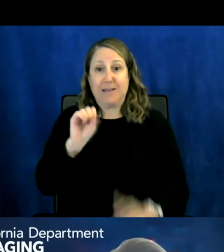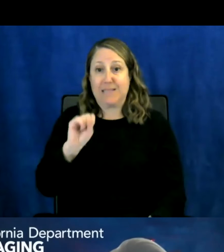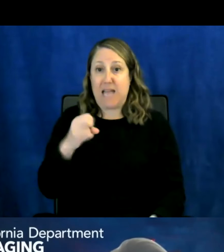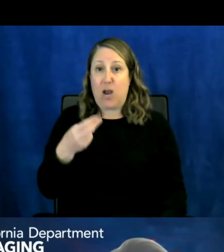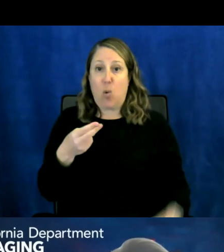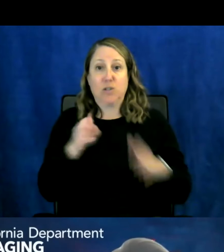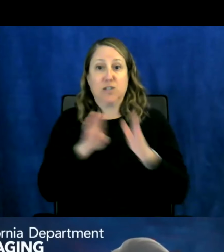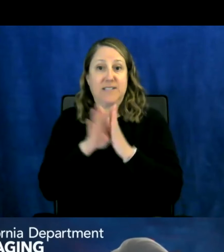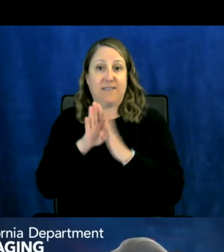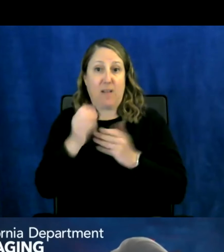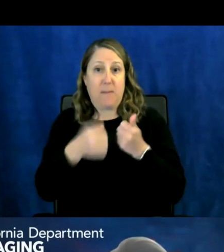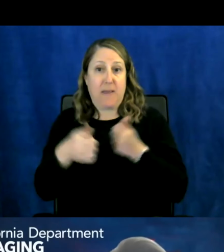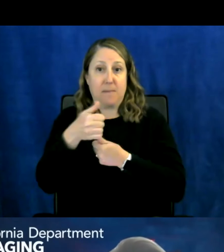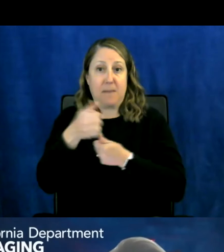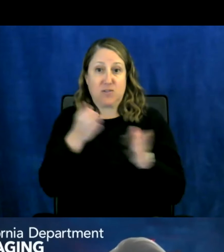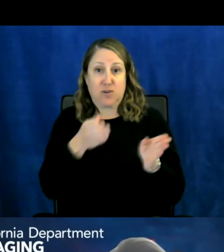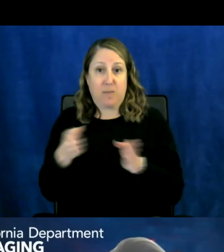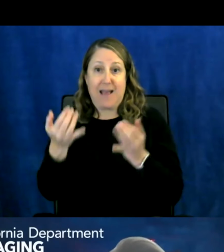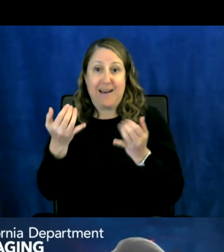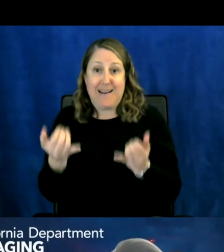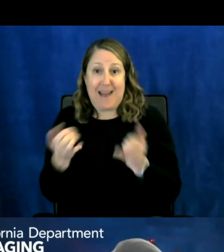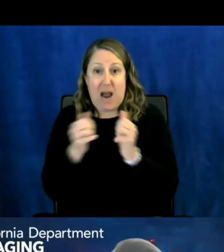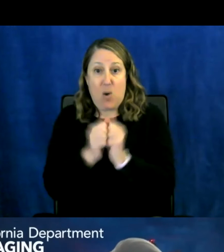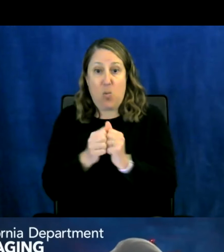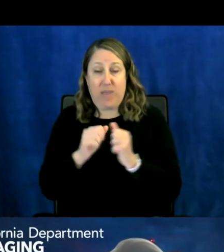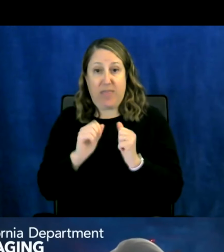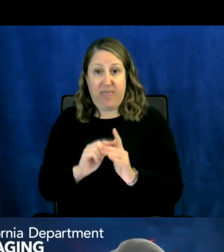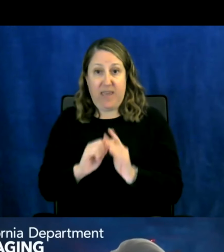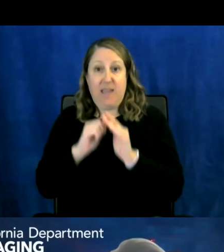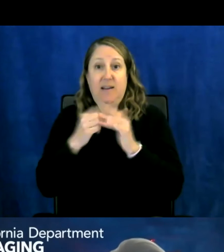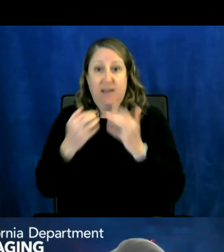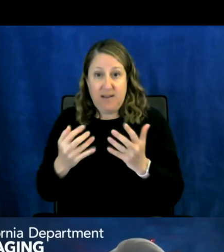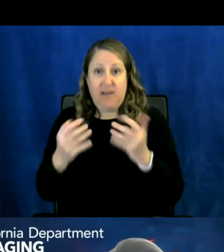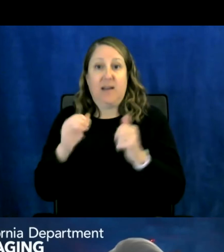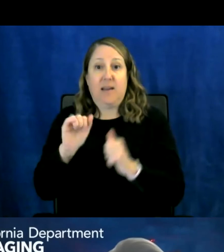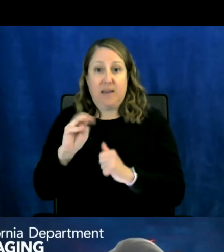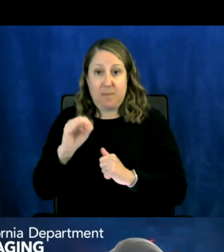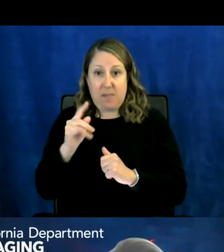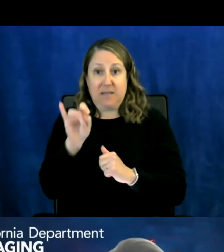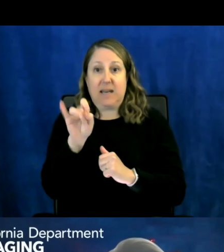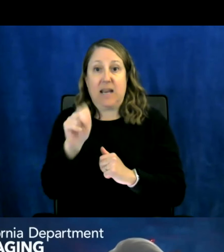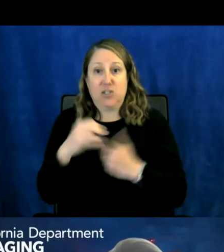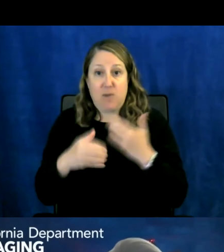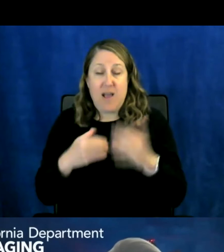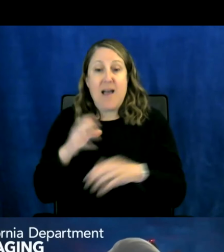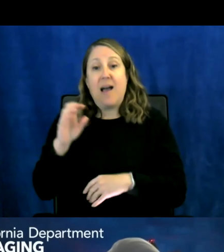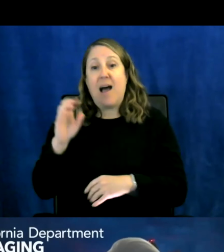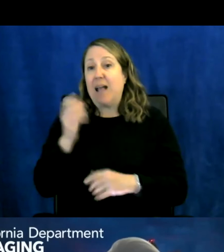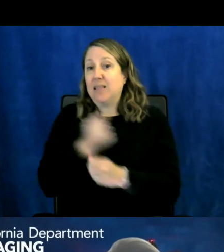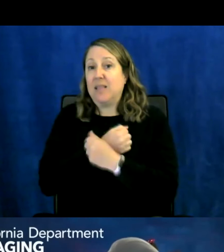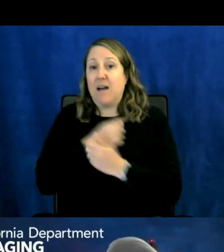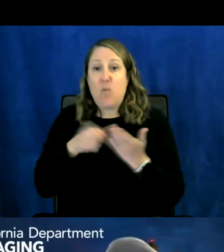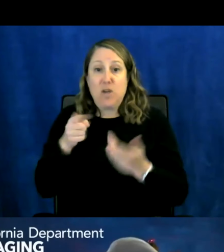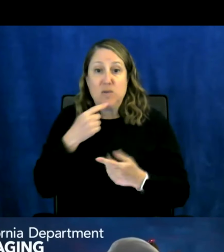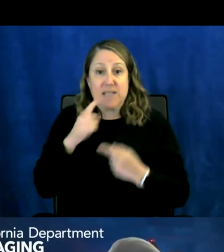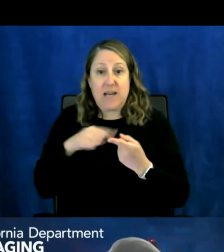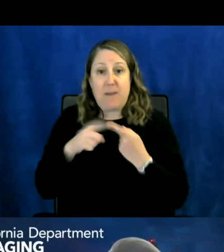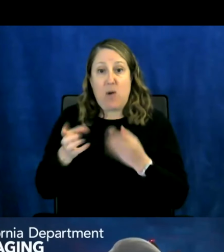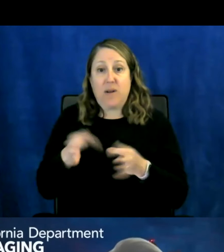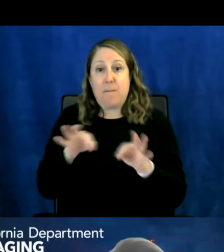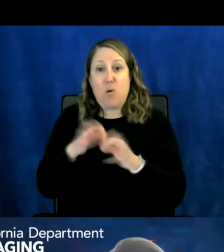of the master plan and now into the implementation of it. And Patty and Eric, I love what you said about the importance of engagement and the model